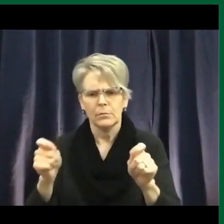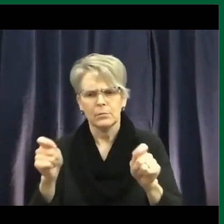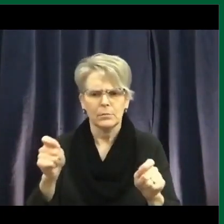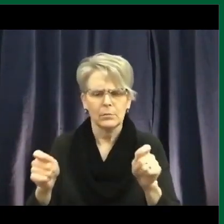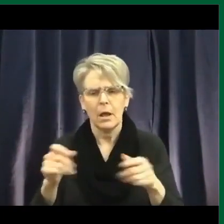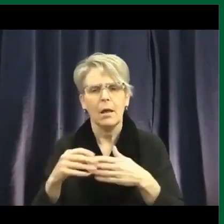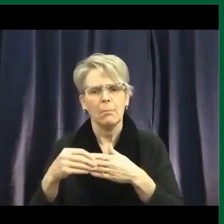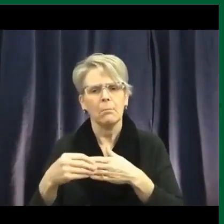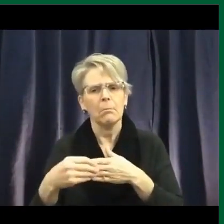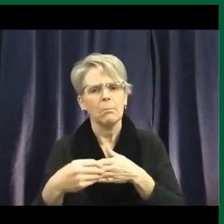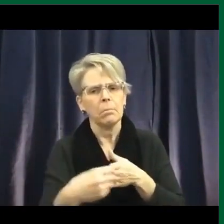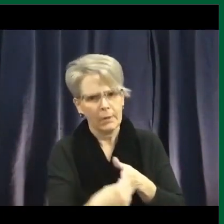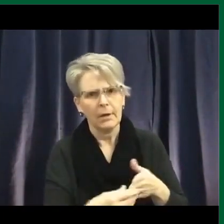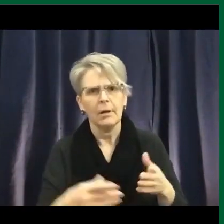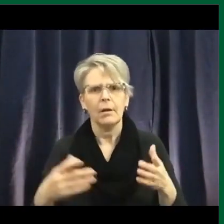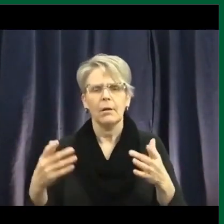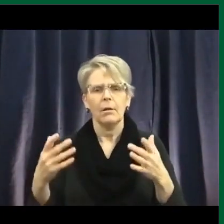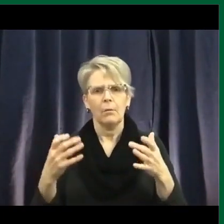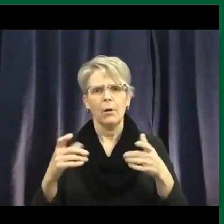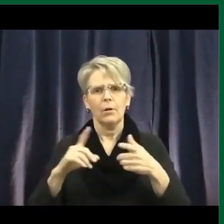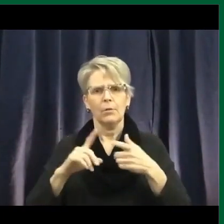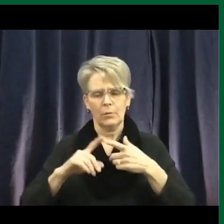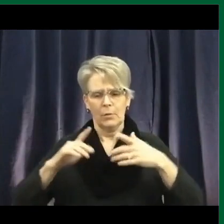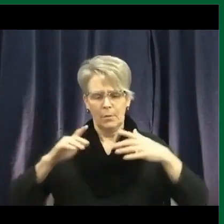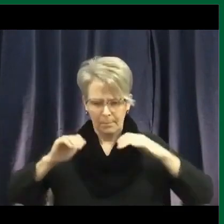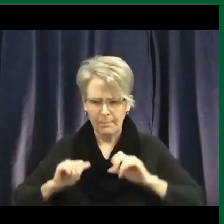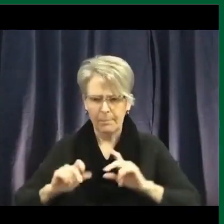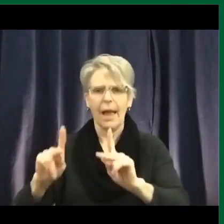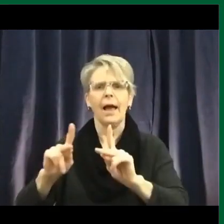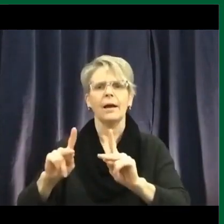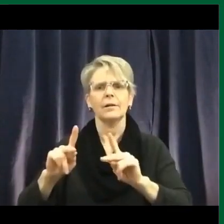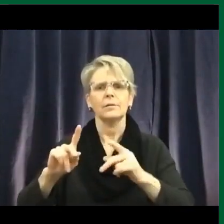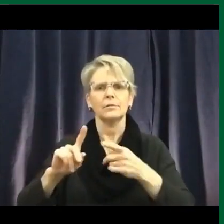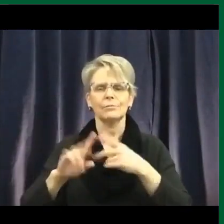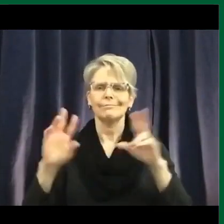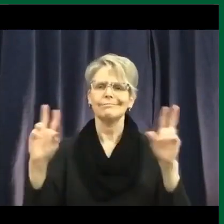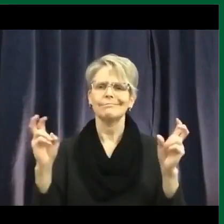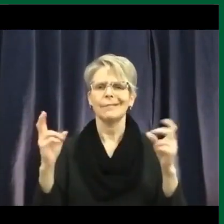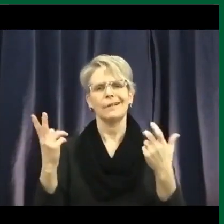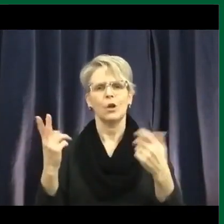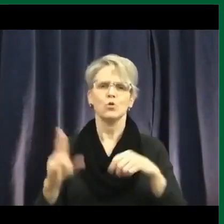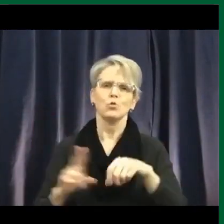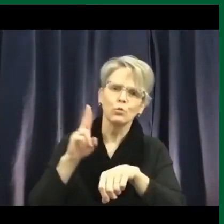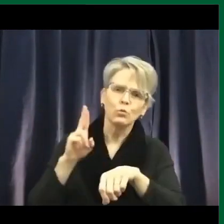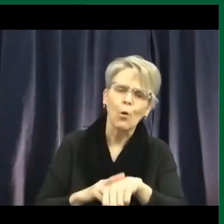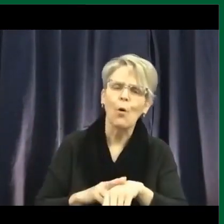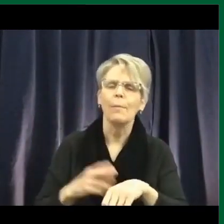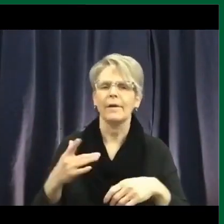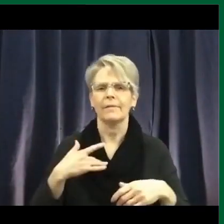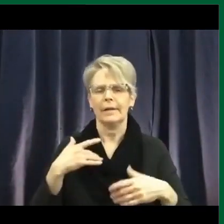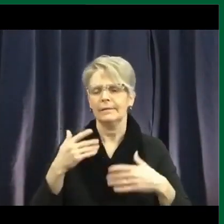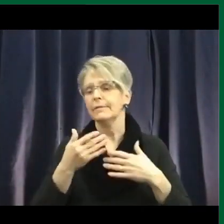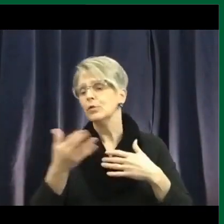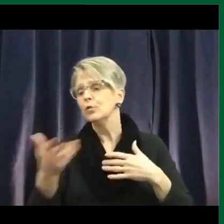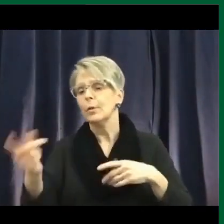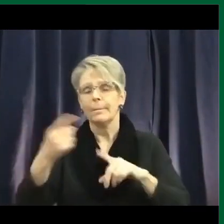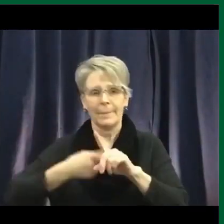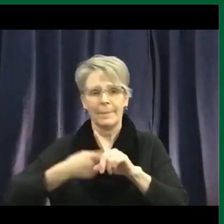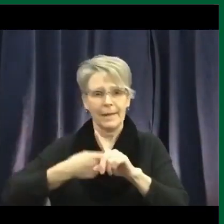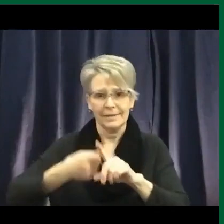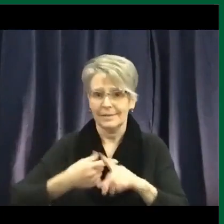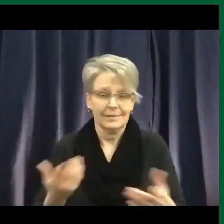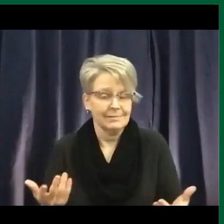we can start our march back to what we would consider a more normal society in the next number of months. This, as I